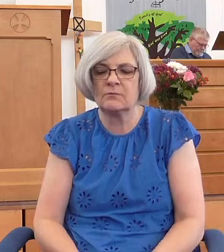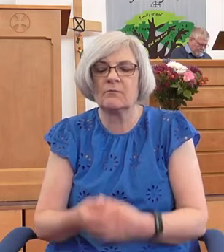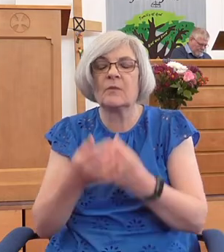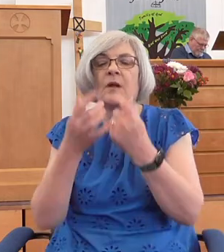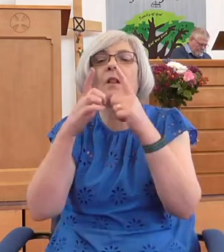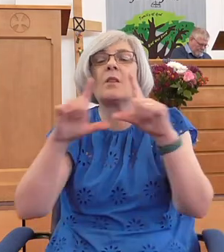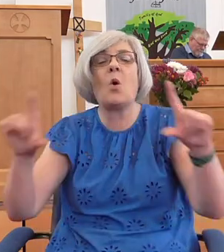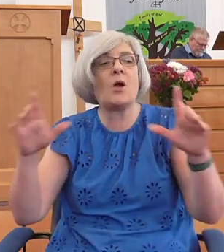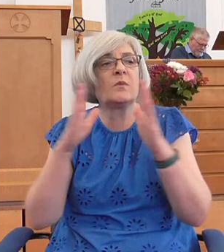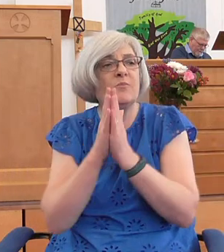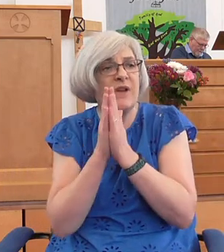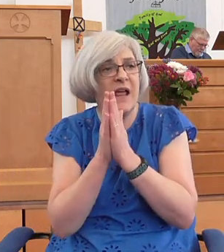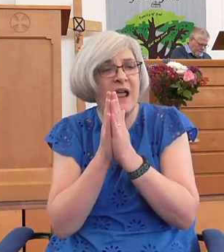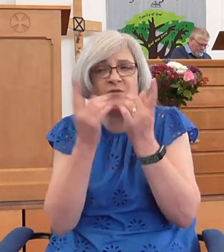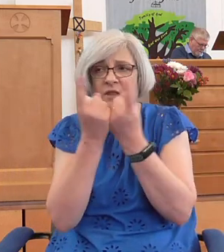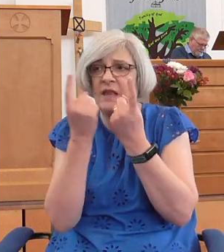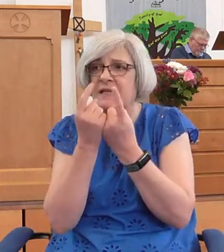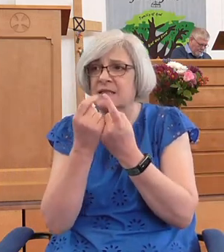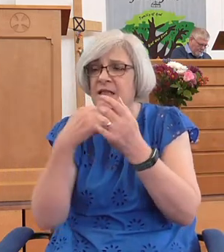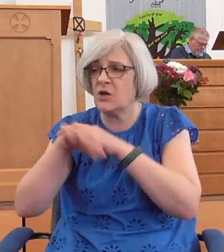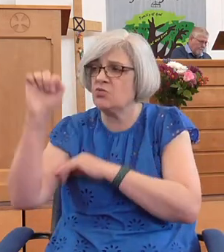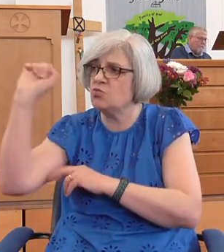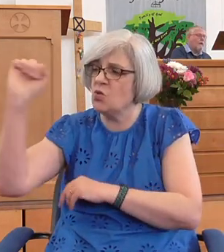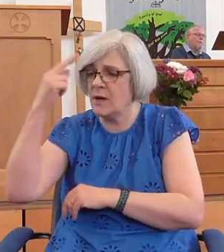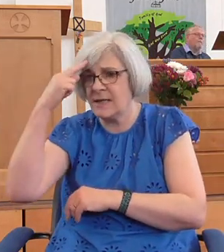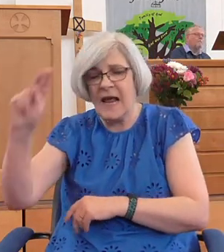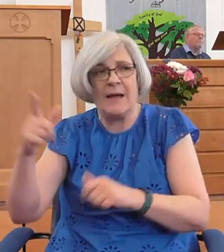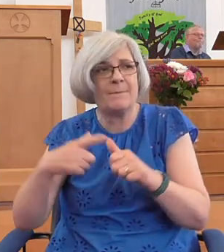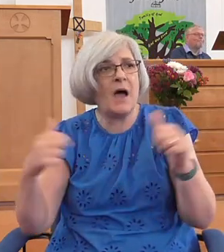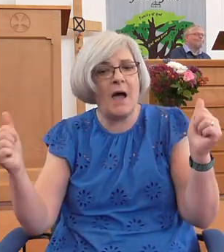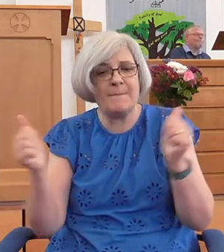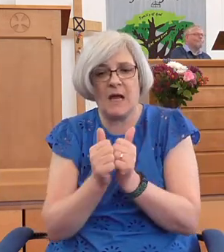Lord, we pray for these things in your name. Amen.